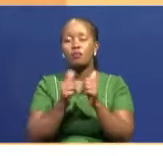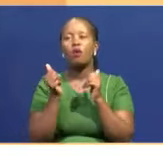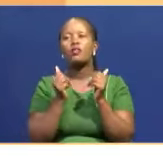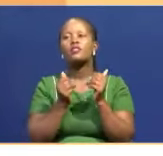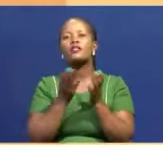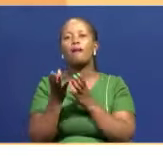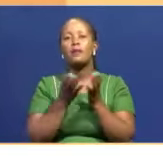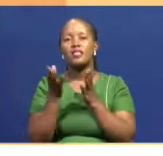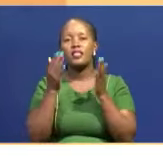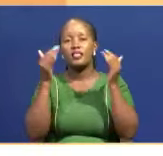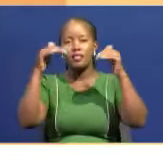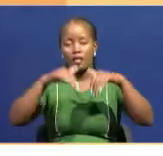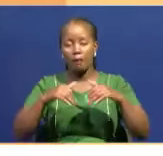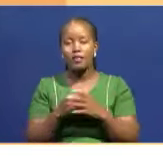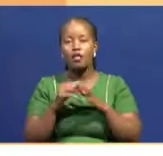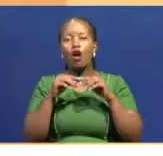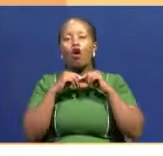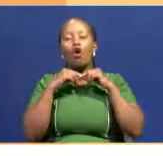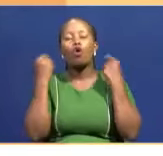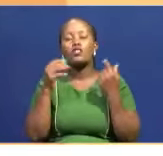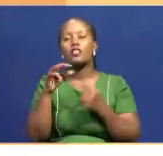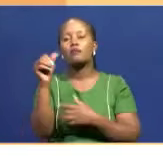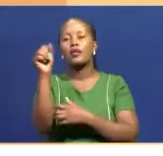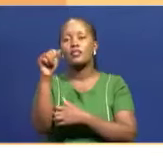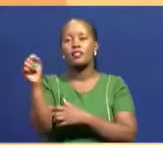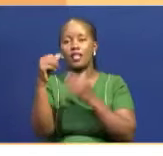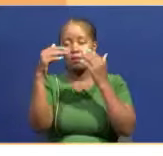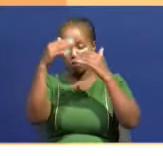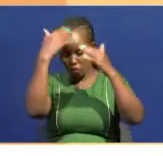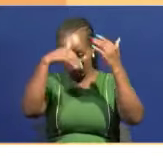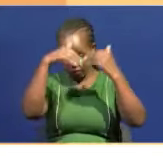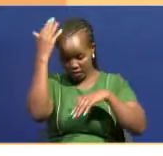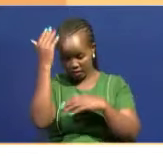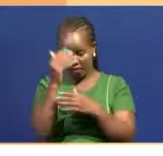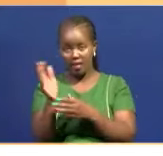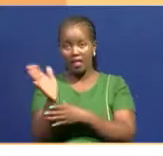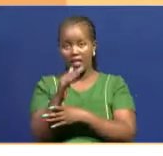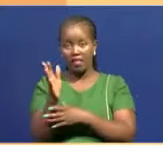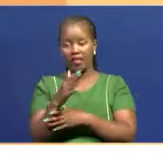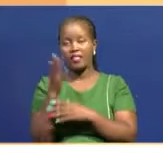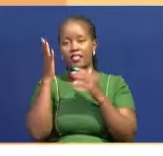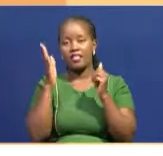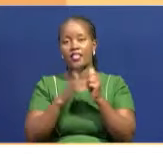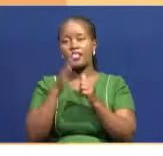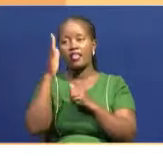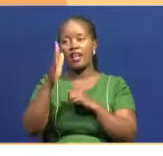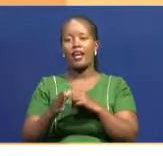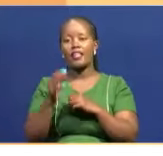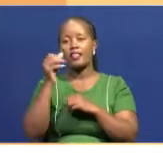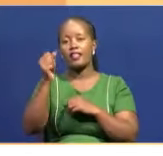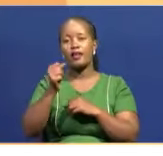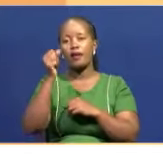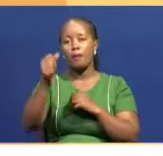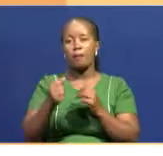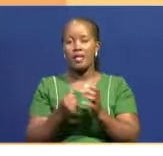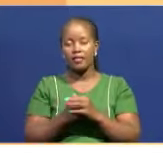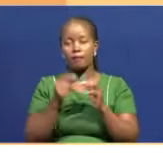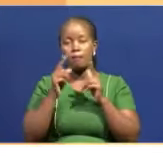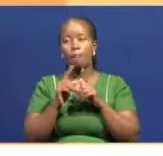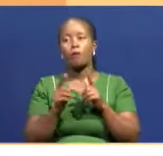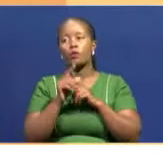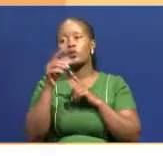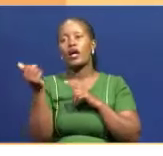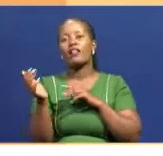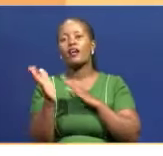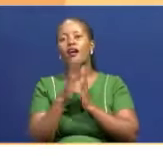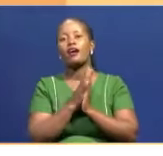will be hosted by Strathmore University's Business School on Thursday, the 9th of May, 2024. And two other stories that we are keeping tabs